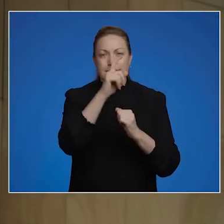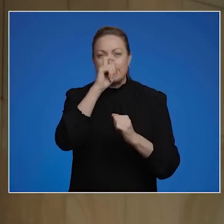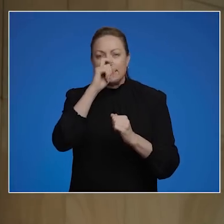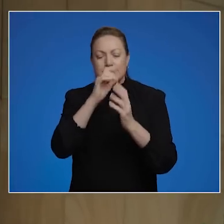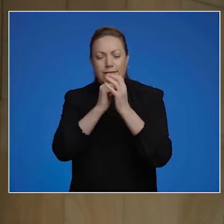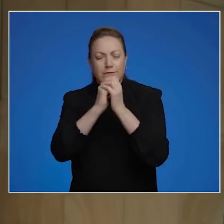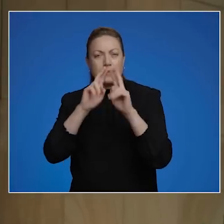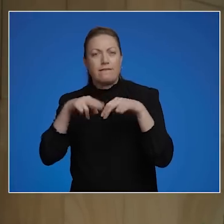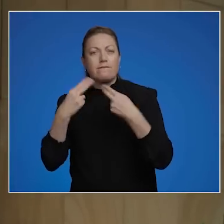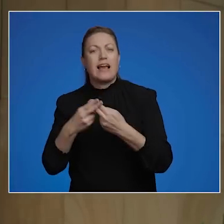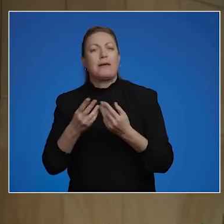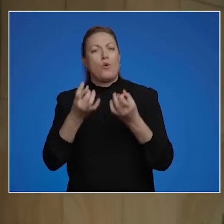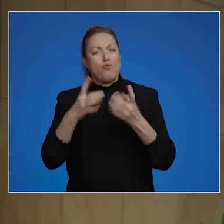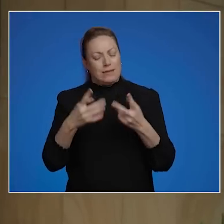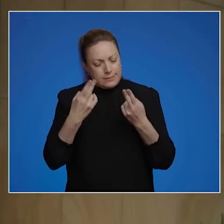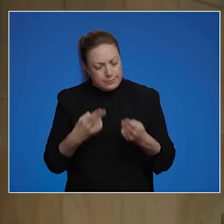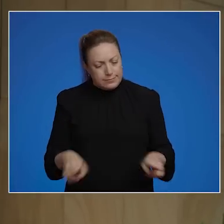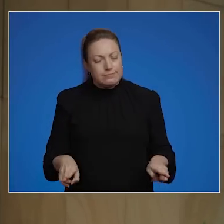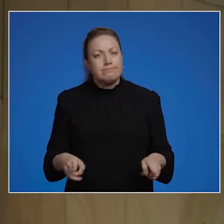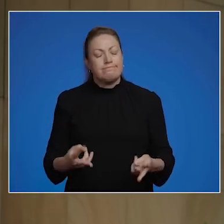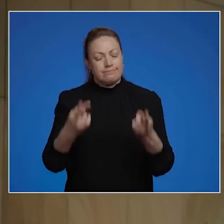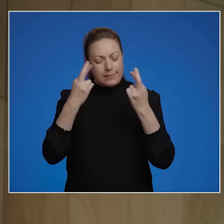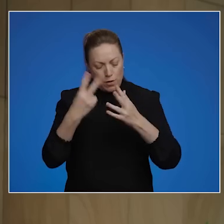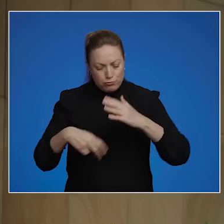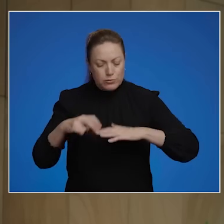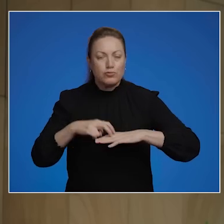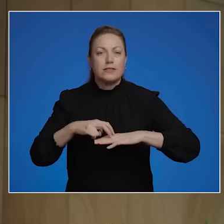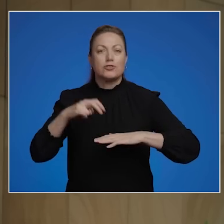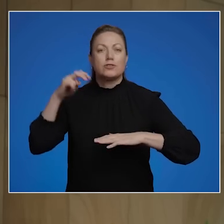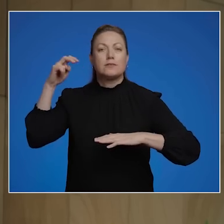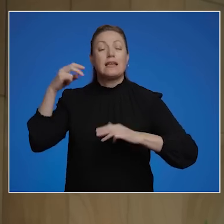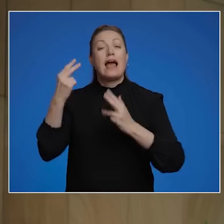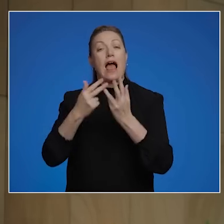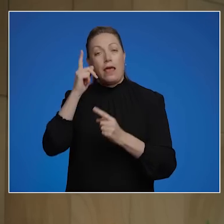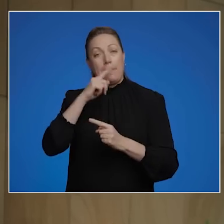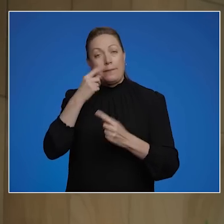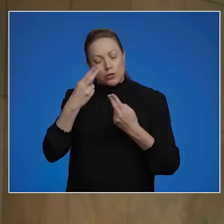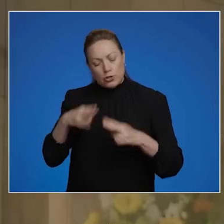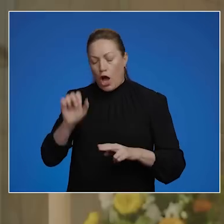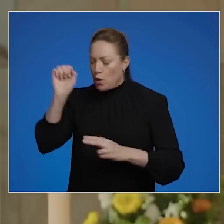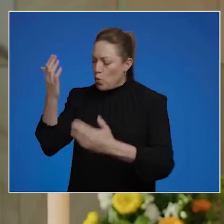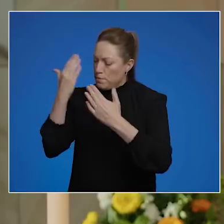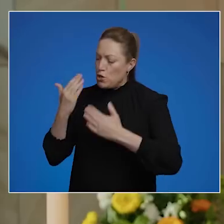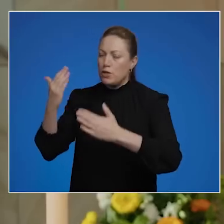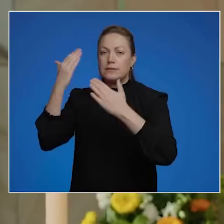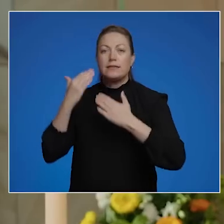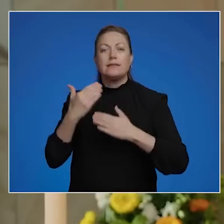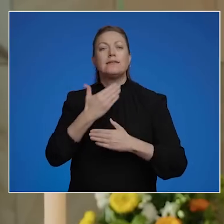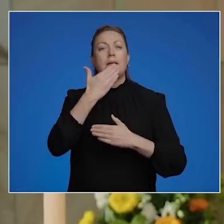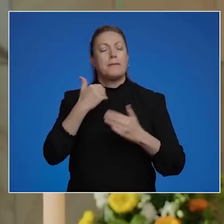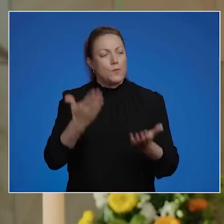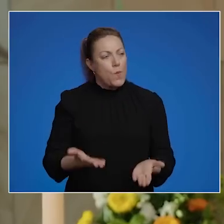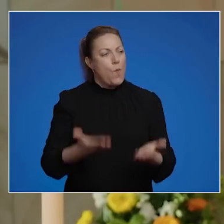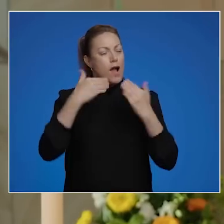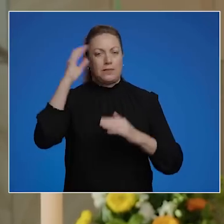sisters who have fallen asleep in the hope of the resurrection and all who have died in your mercy. Welcome them into the